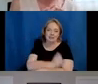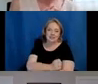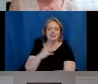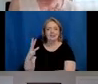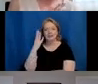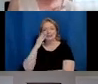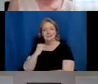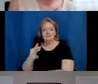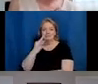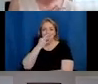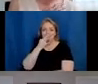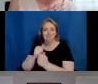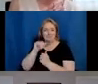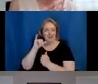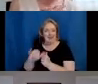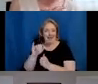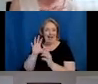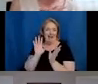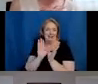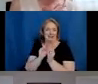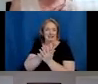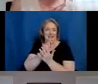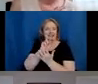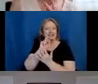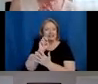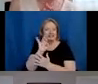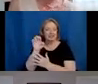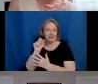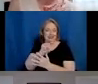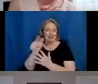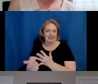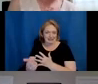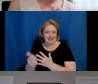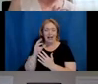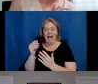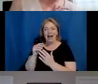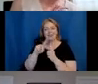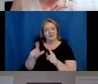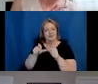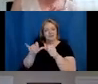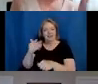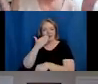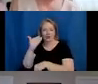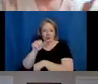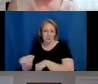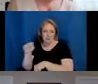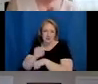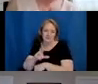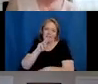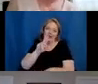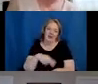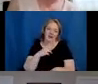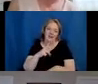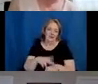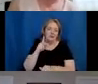such a privilege to partner with you on this program and continue this good work. And of course, with every site